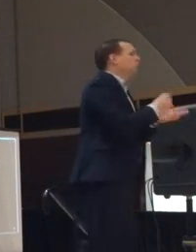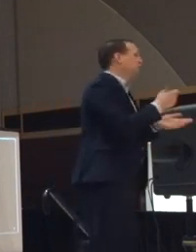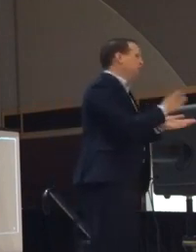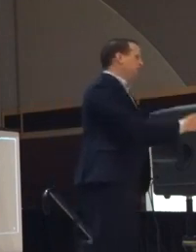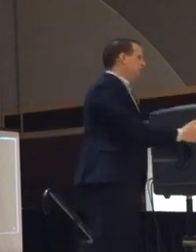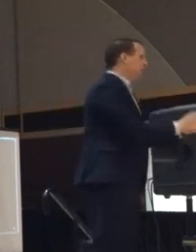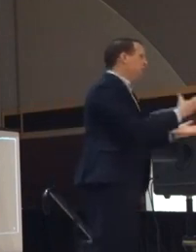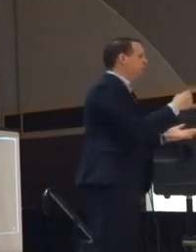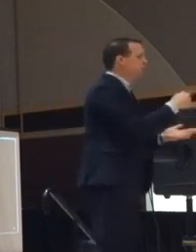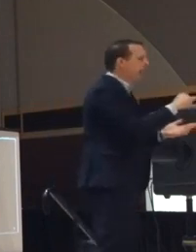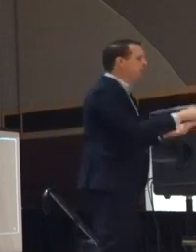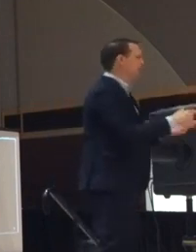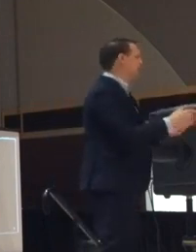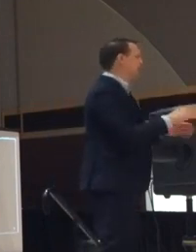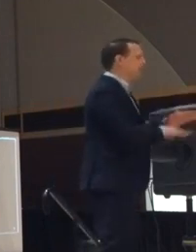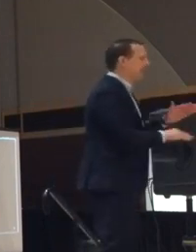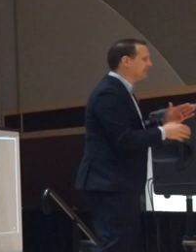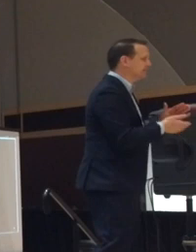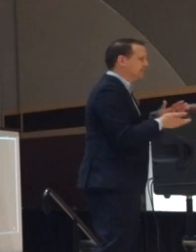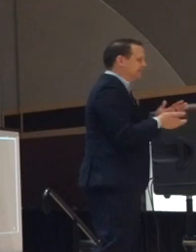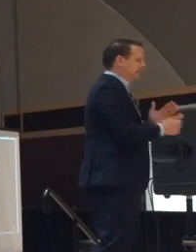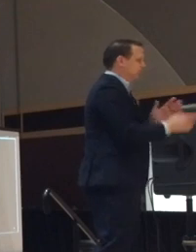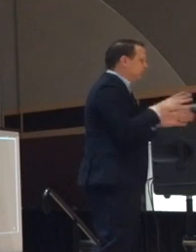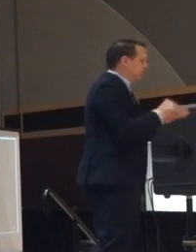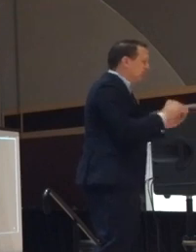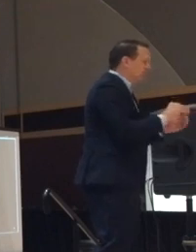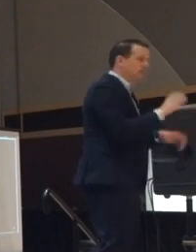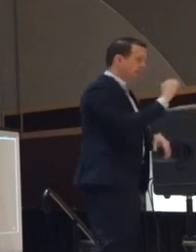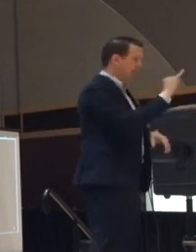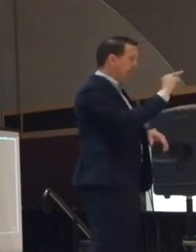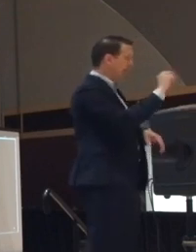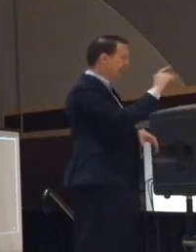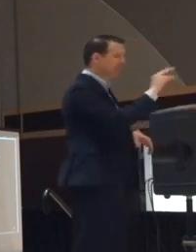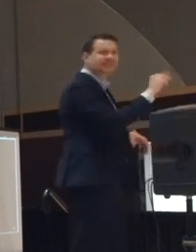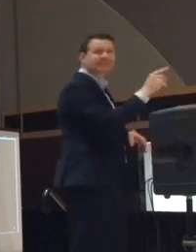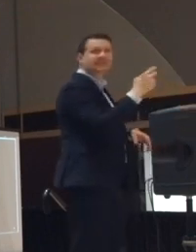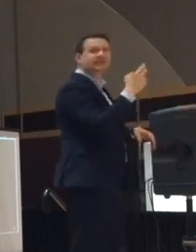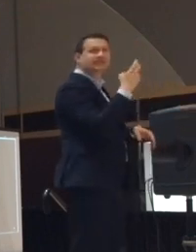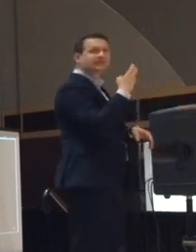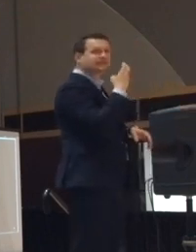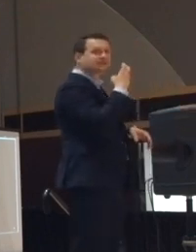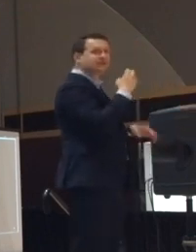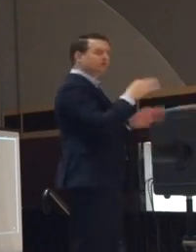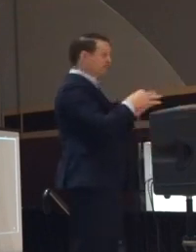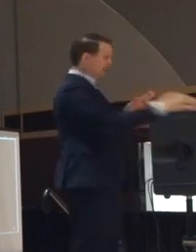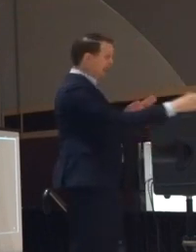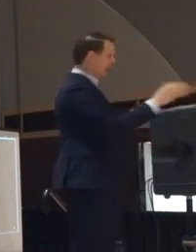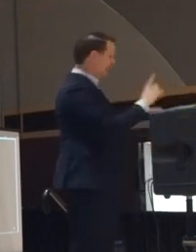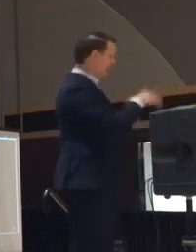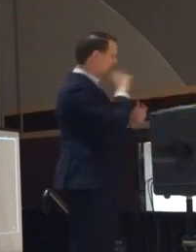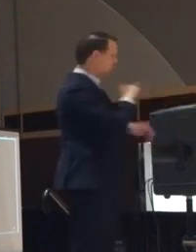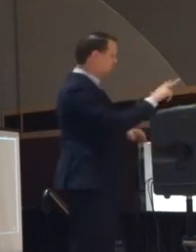Just basic skills. Einstein, no speech and delays free, where would he be today?